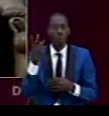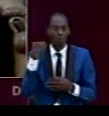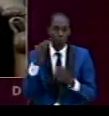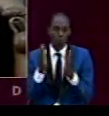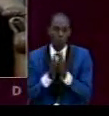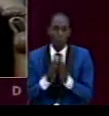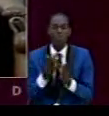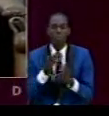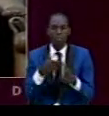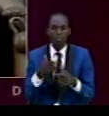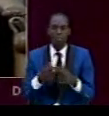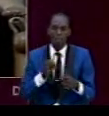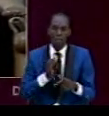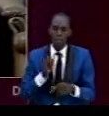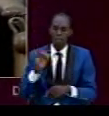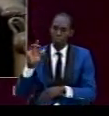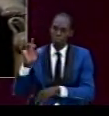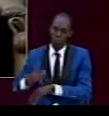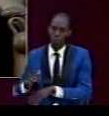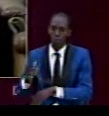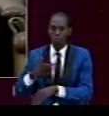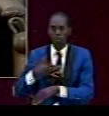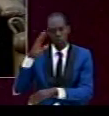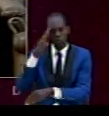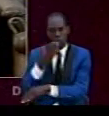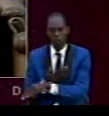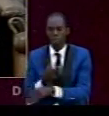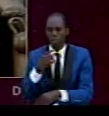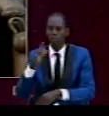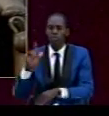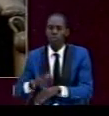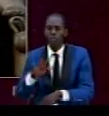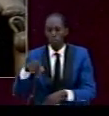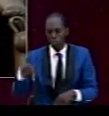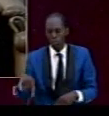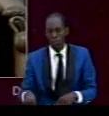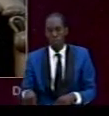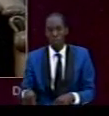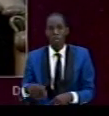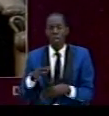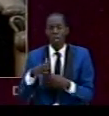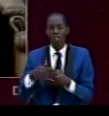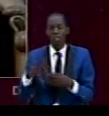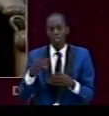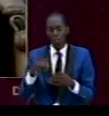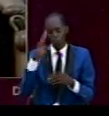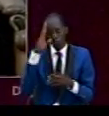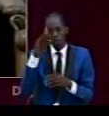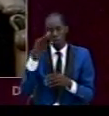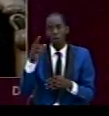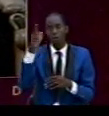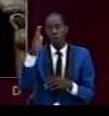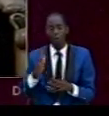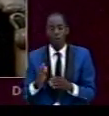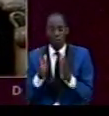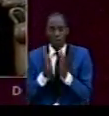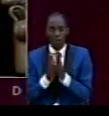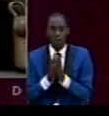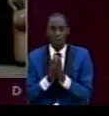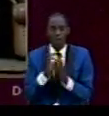son, place your hand there. Then after the man of God prayer, one bow shoot